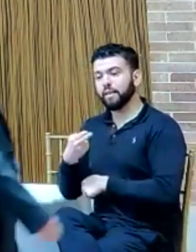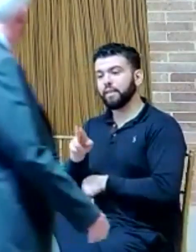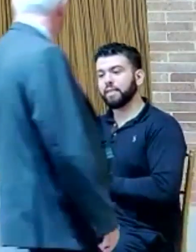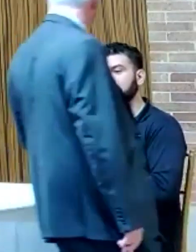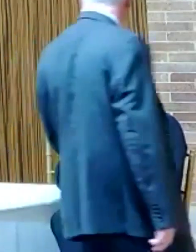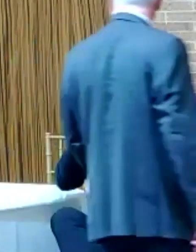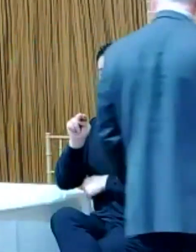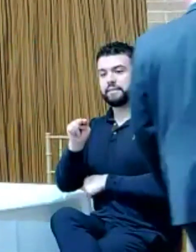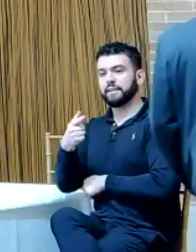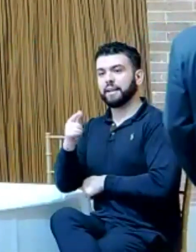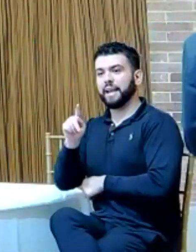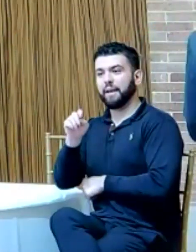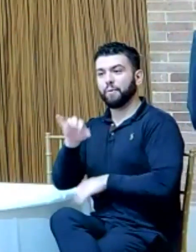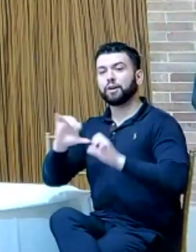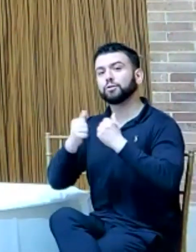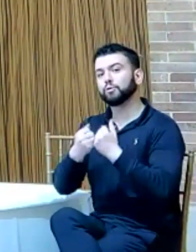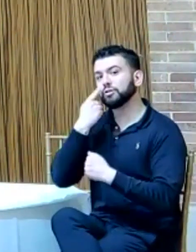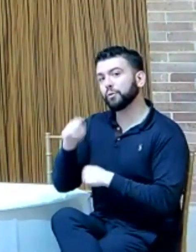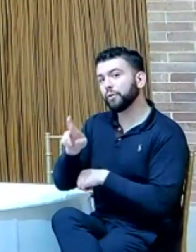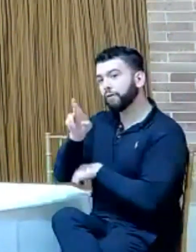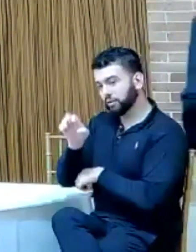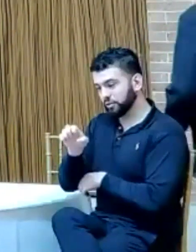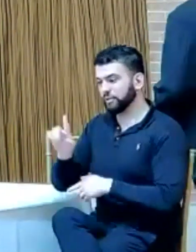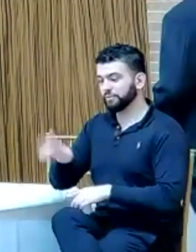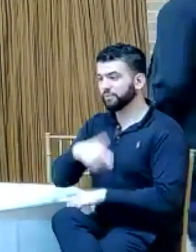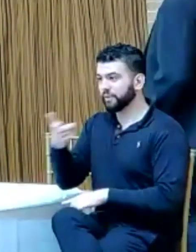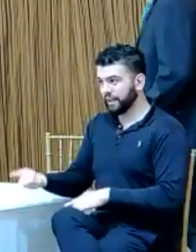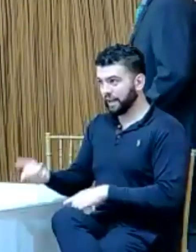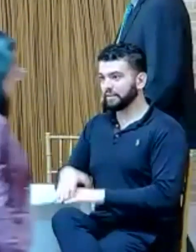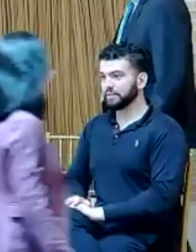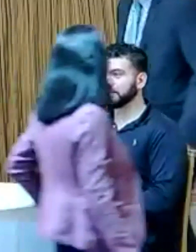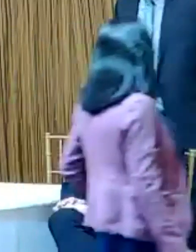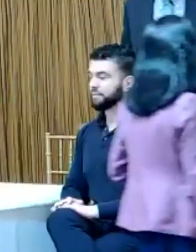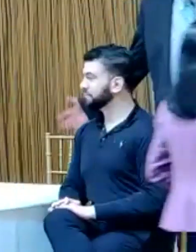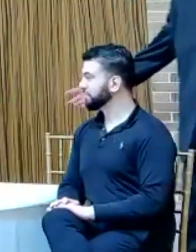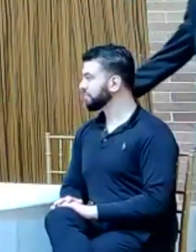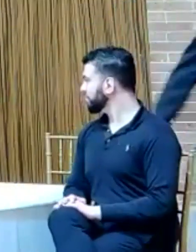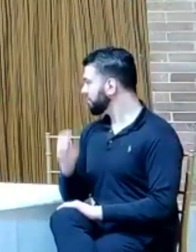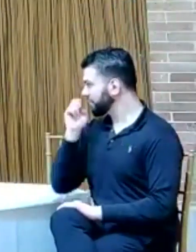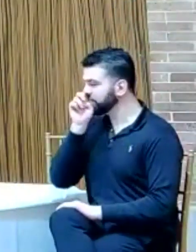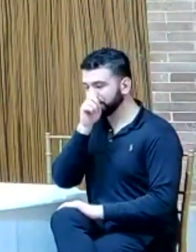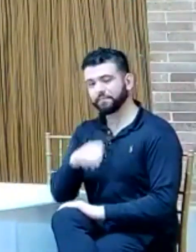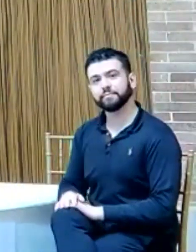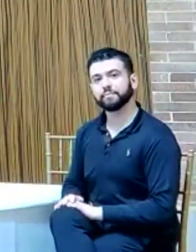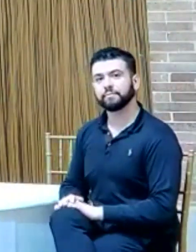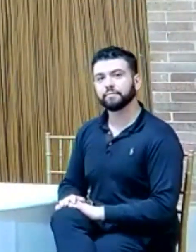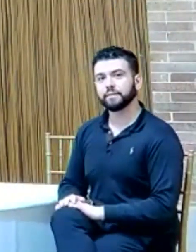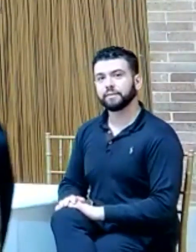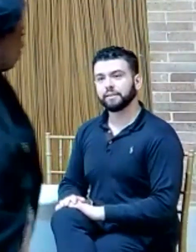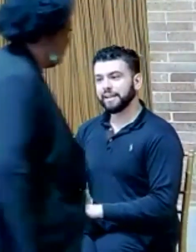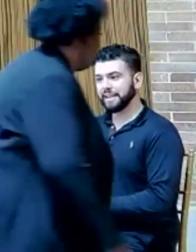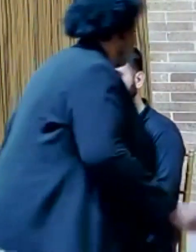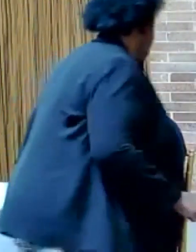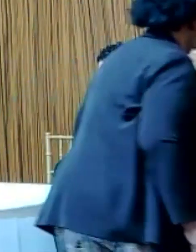Association of Realtors and next I would like to have zidal